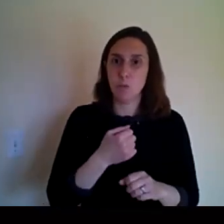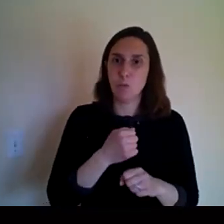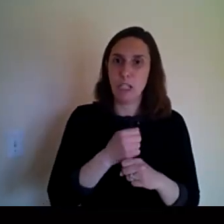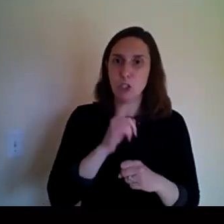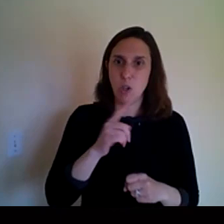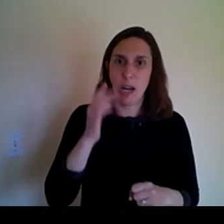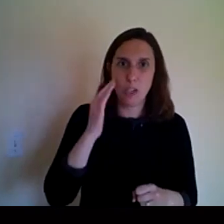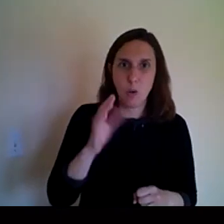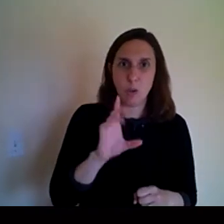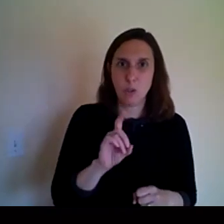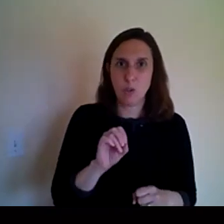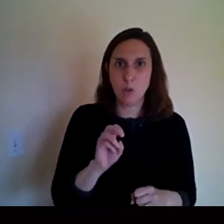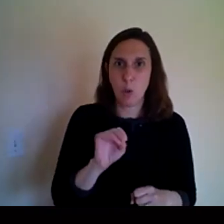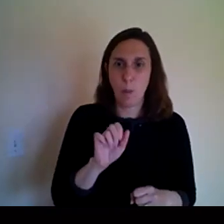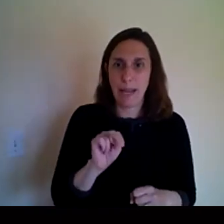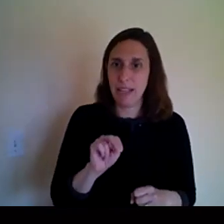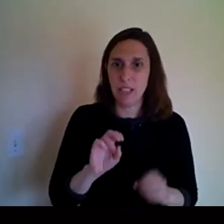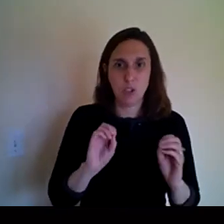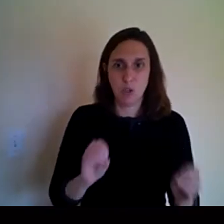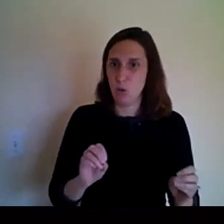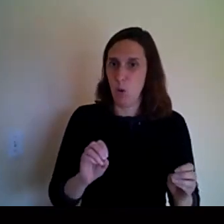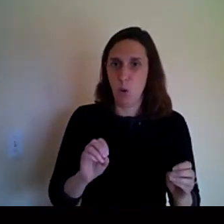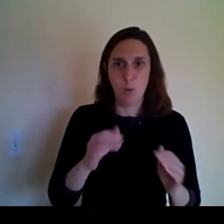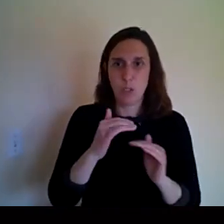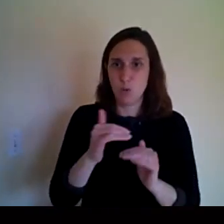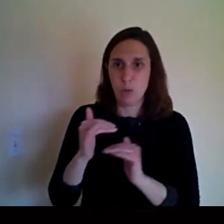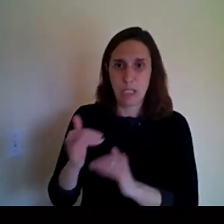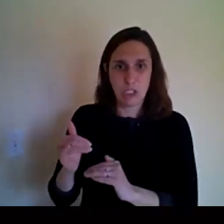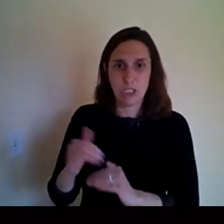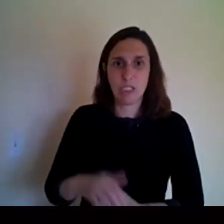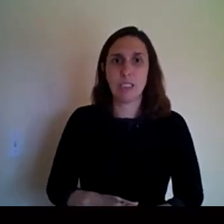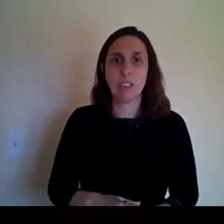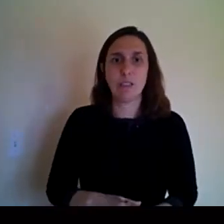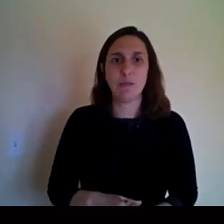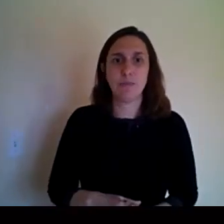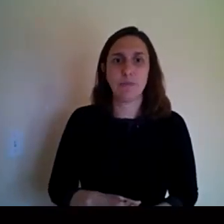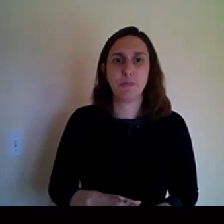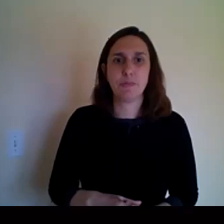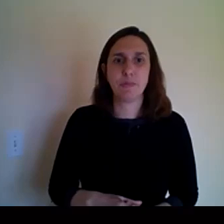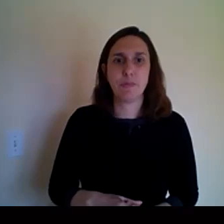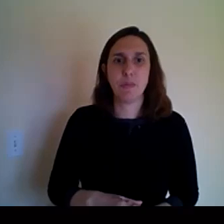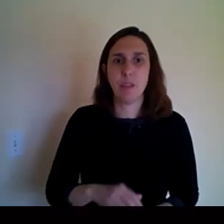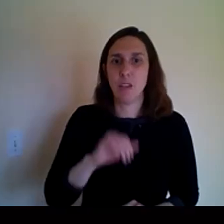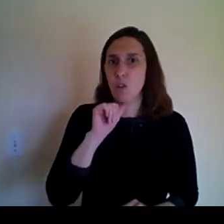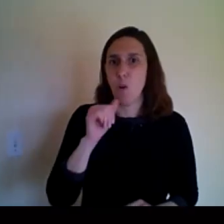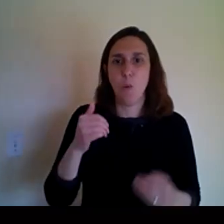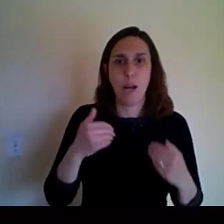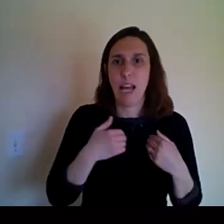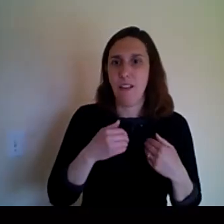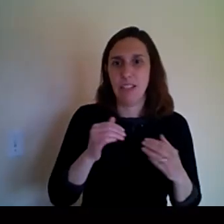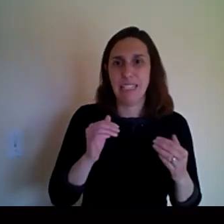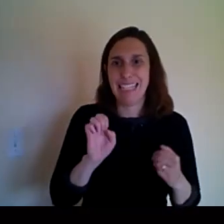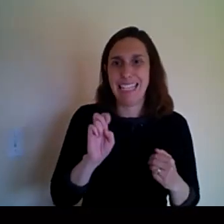There are no domain restrictions. We're not dividing by x. We don't have an even root. So x is all real